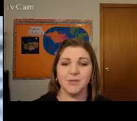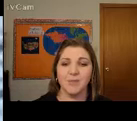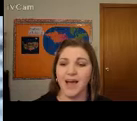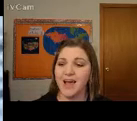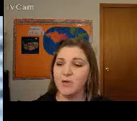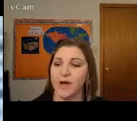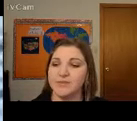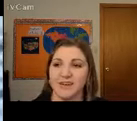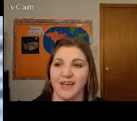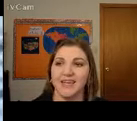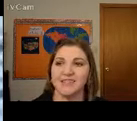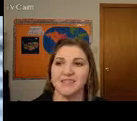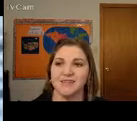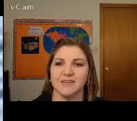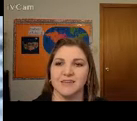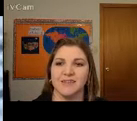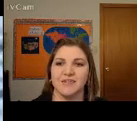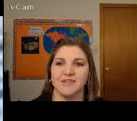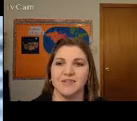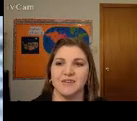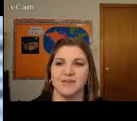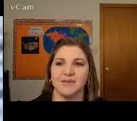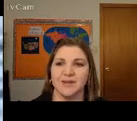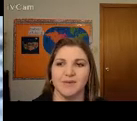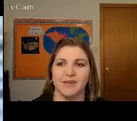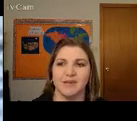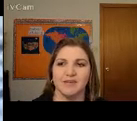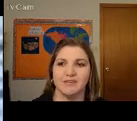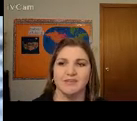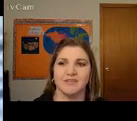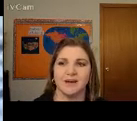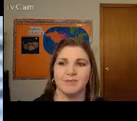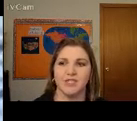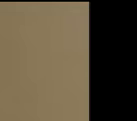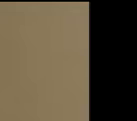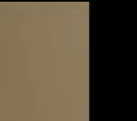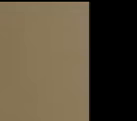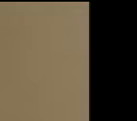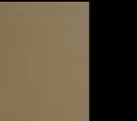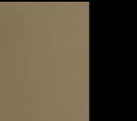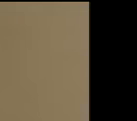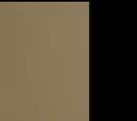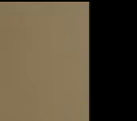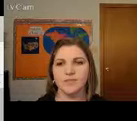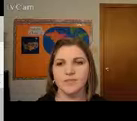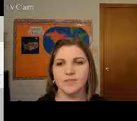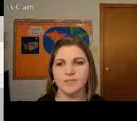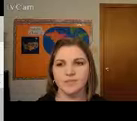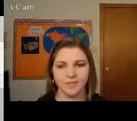get to my website. Oh, let me stop sharing there.